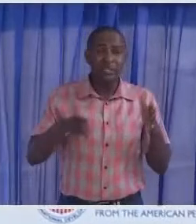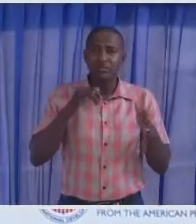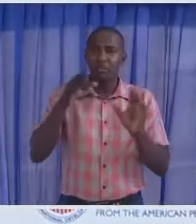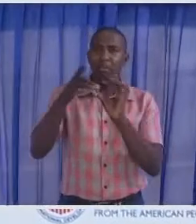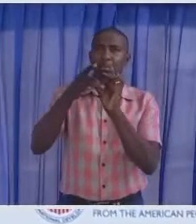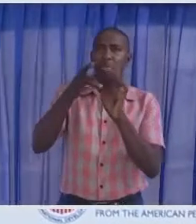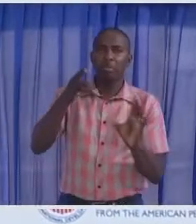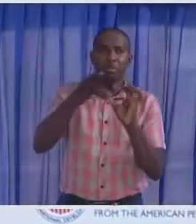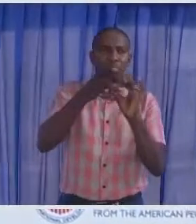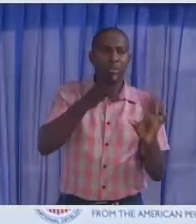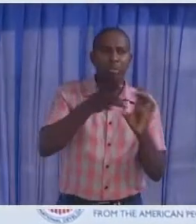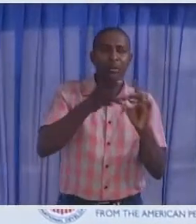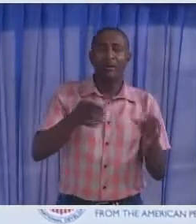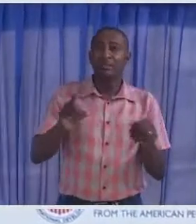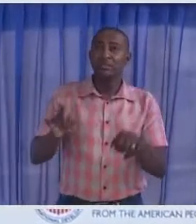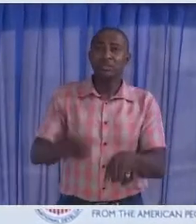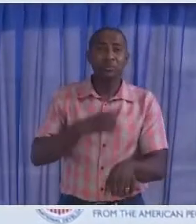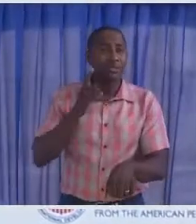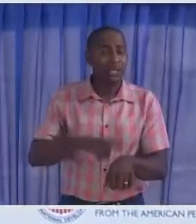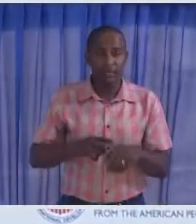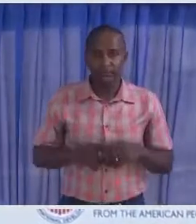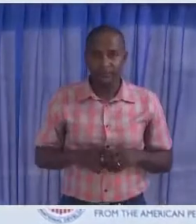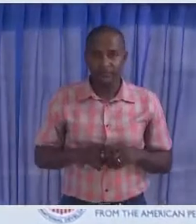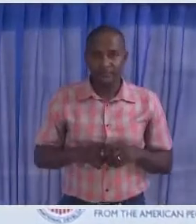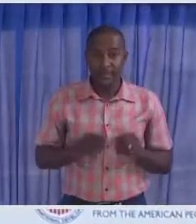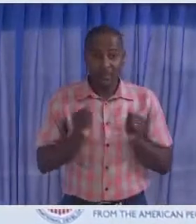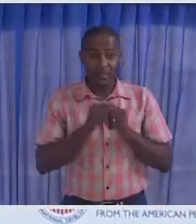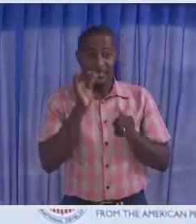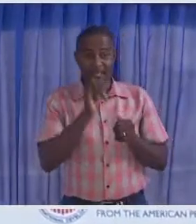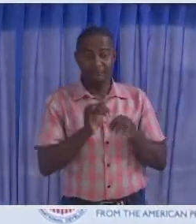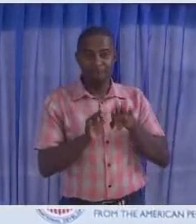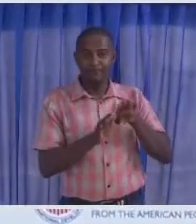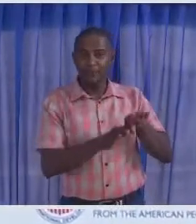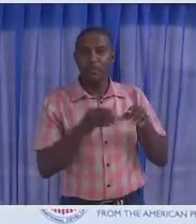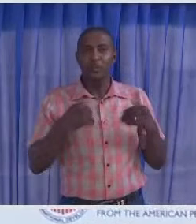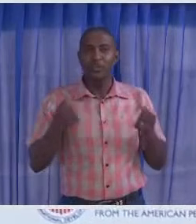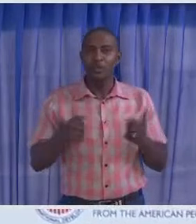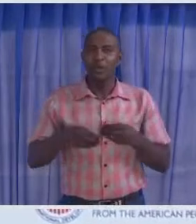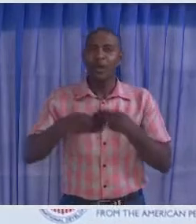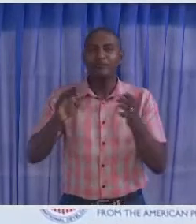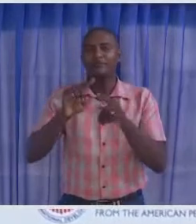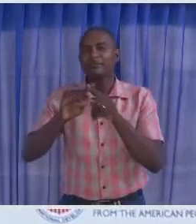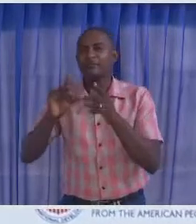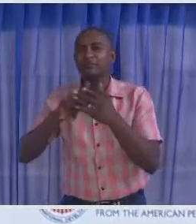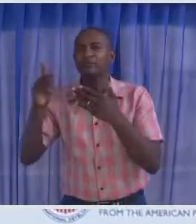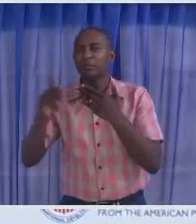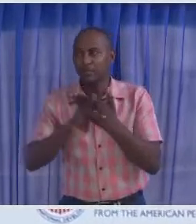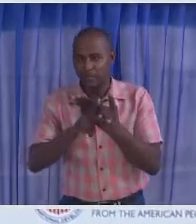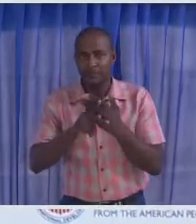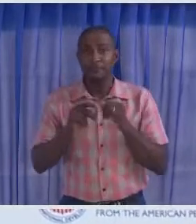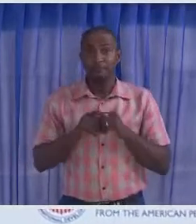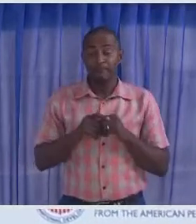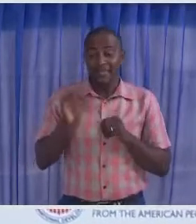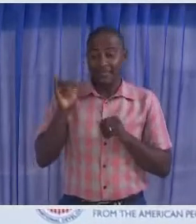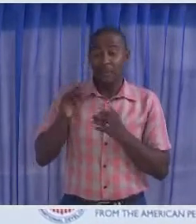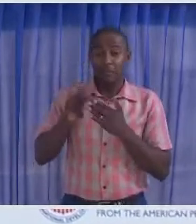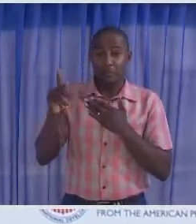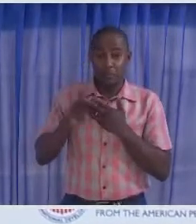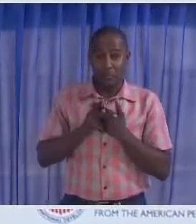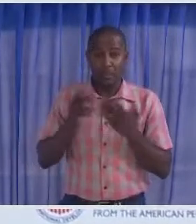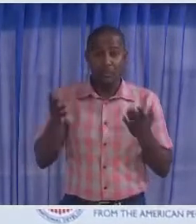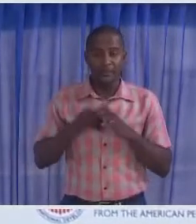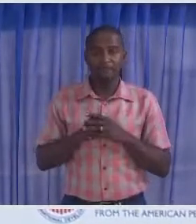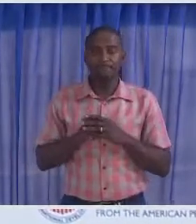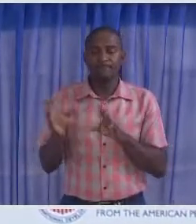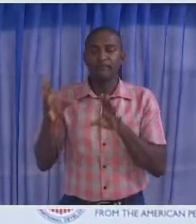long. And in light of that, we now offer a slew of programs. And the slew of programs certainly